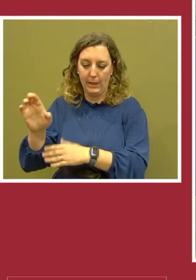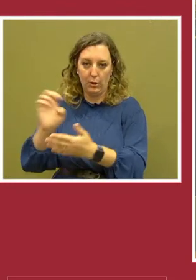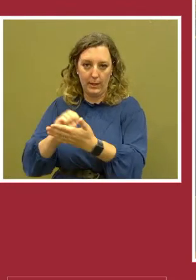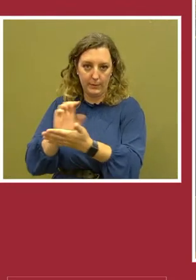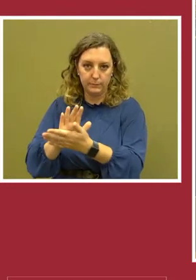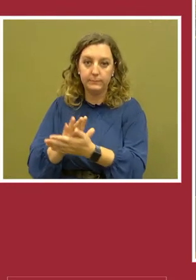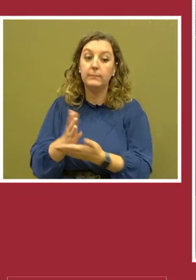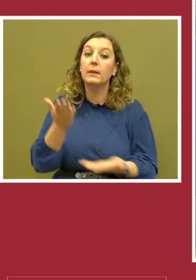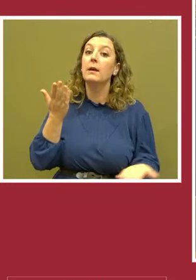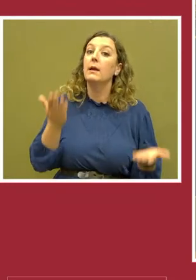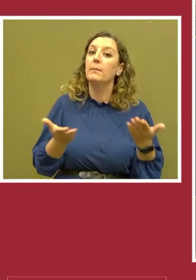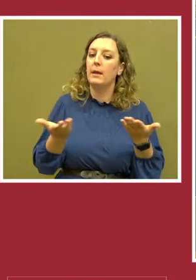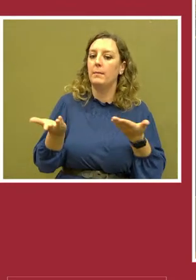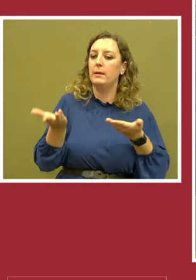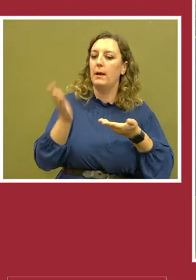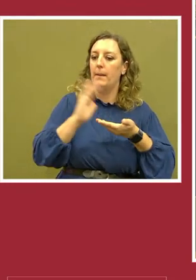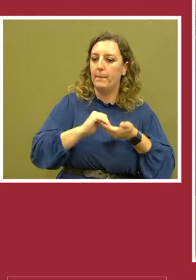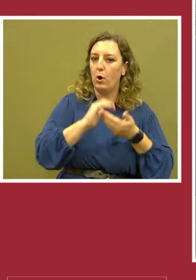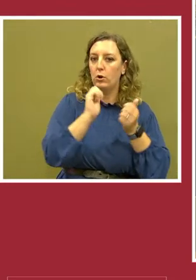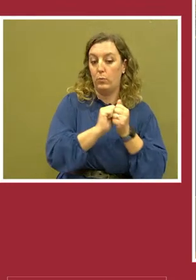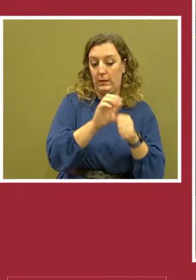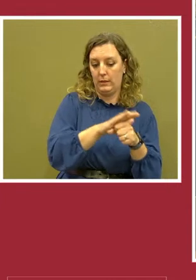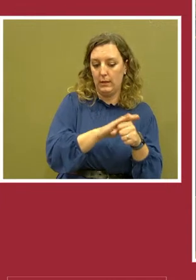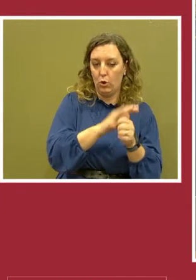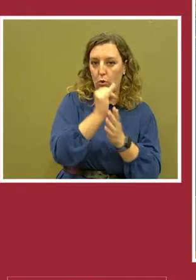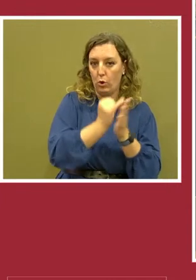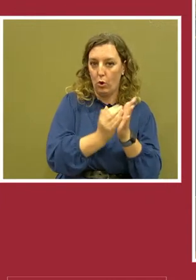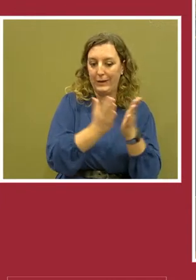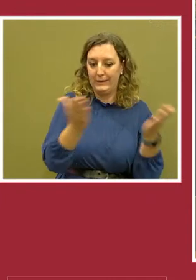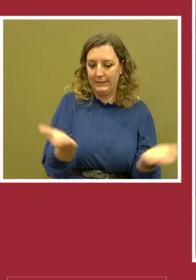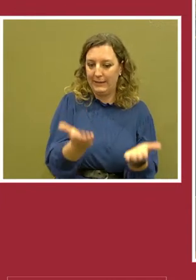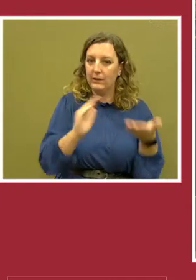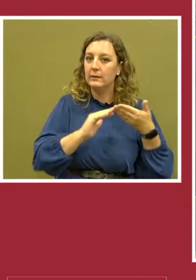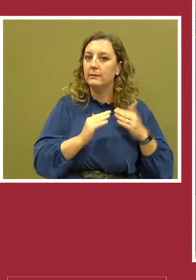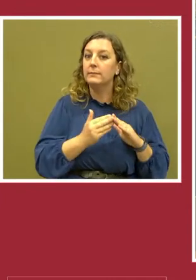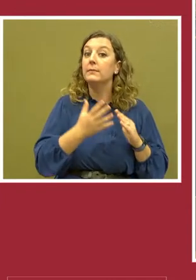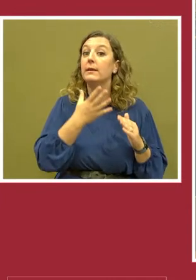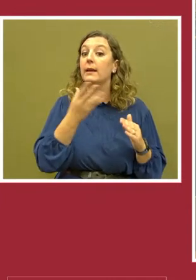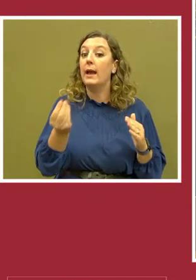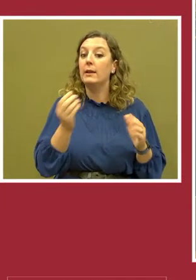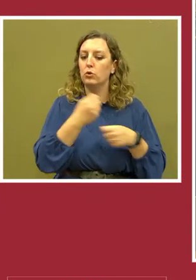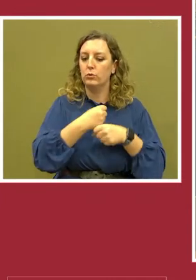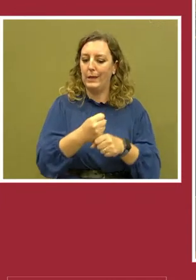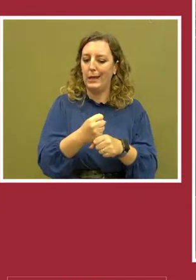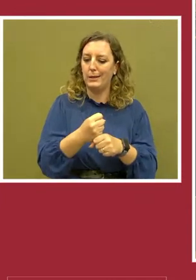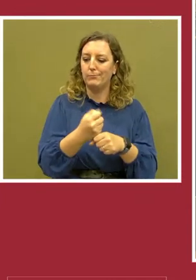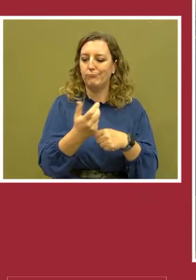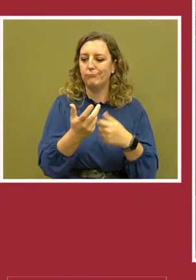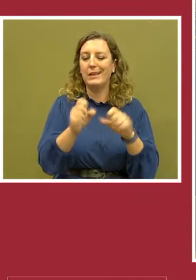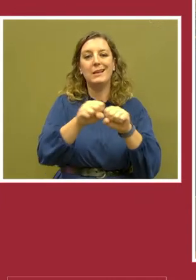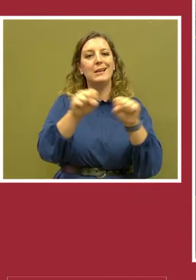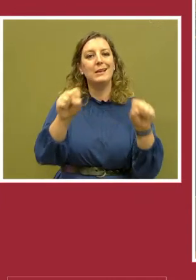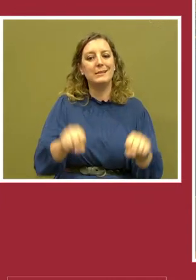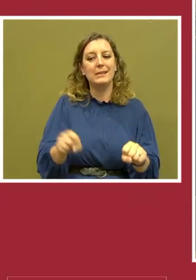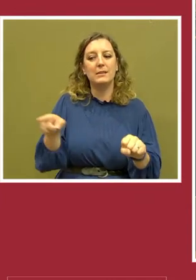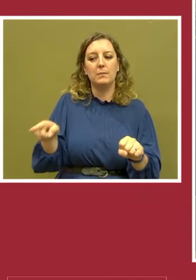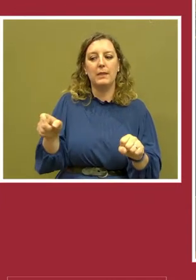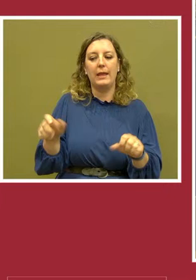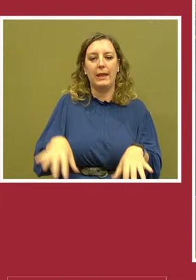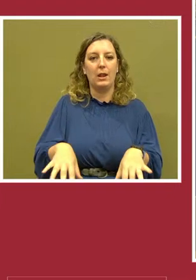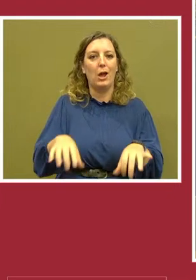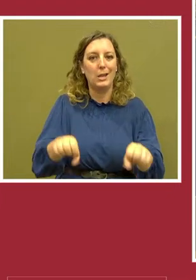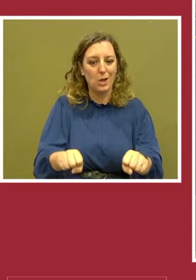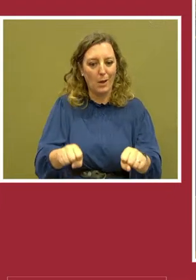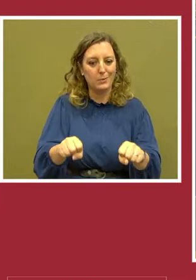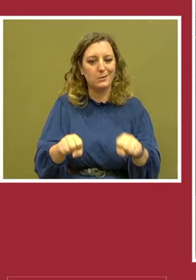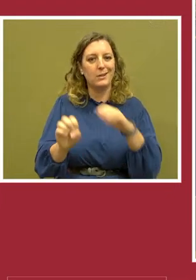idea of maybe partnering with our local artists here in town and creating a system in which they can adopt one